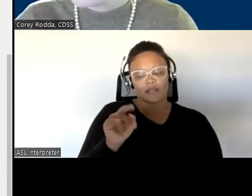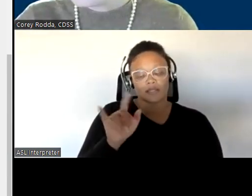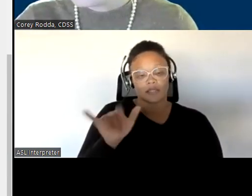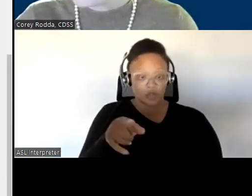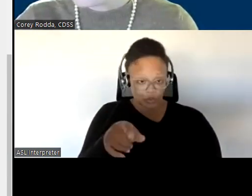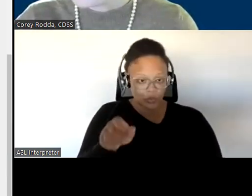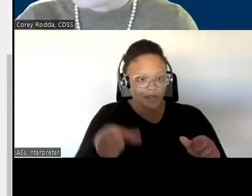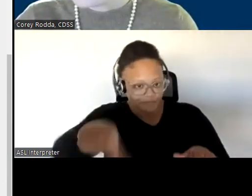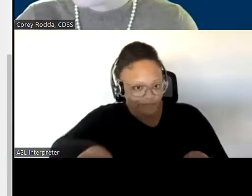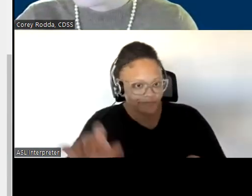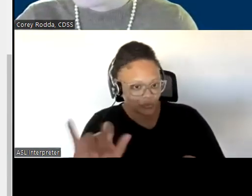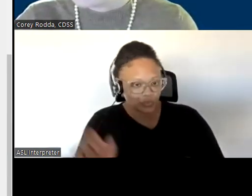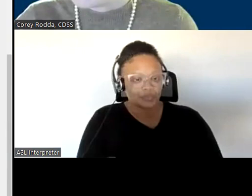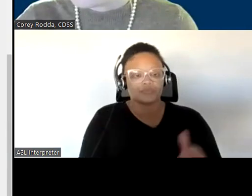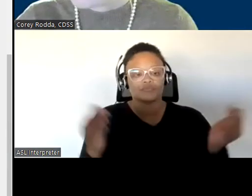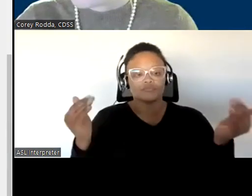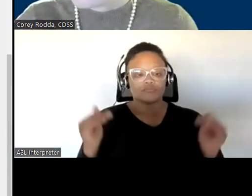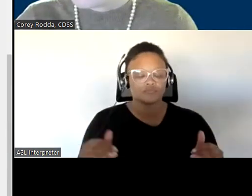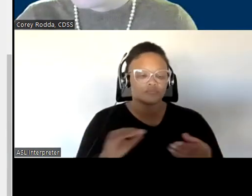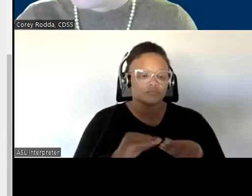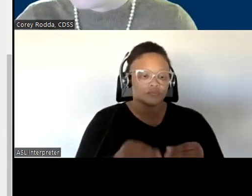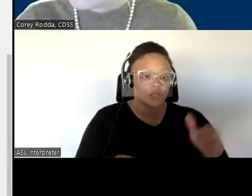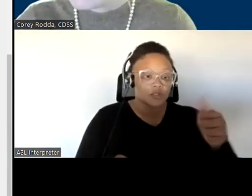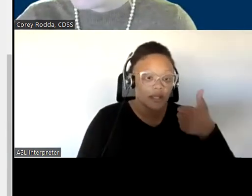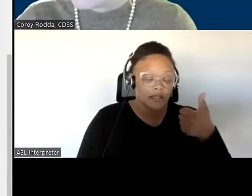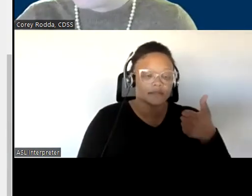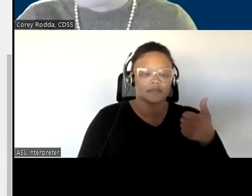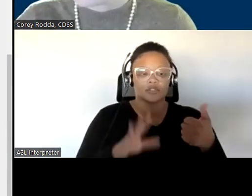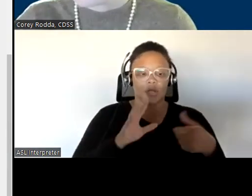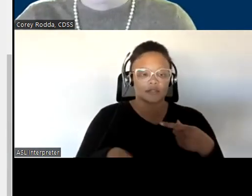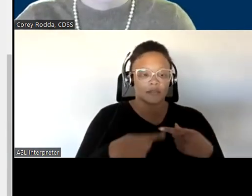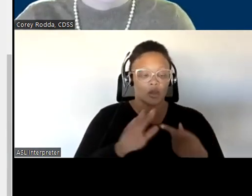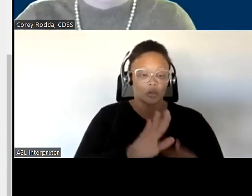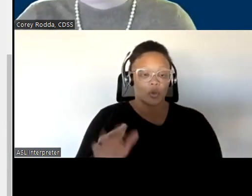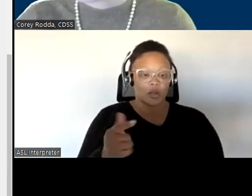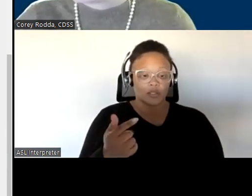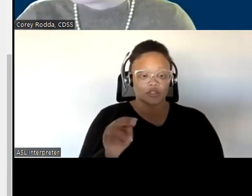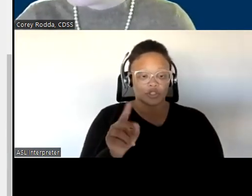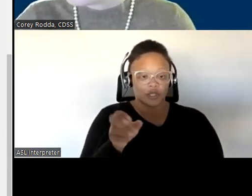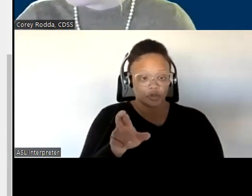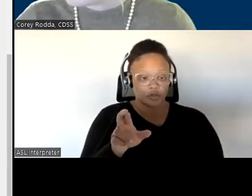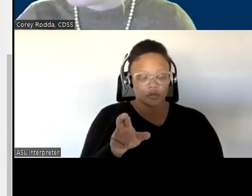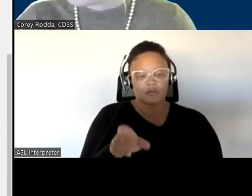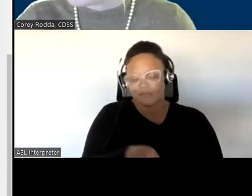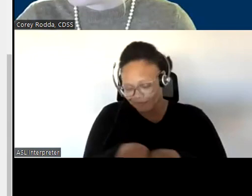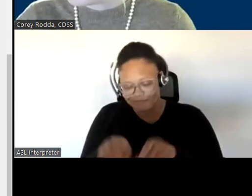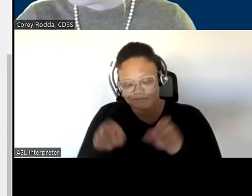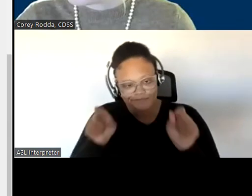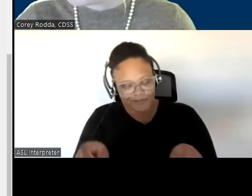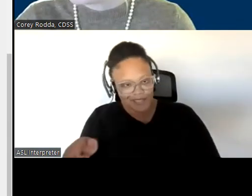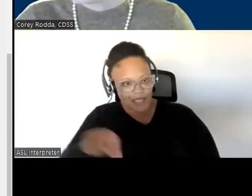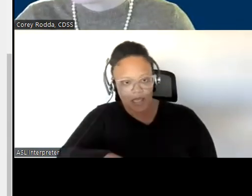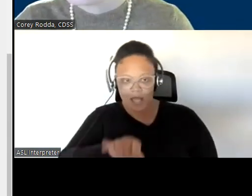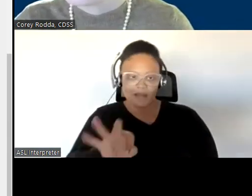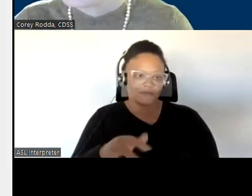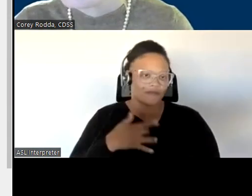And then the next one asks about my gender identity. Similarly, another decline to state option if you don't feel